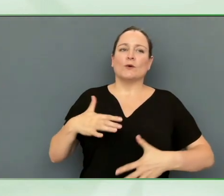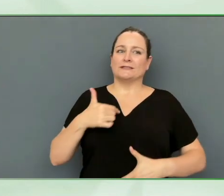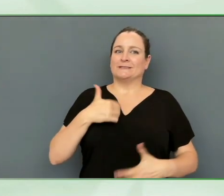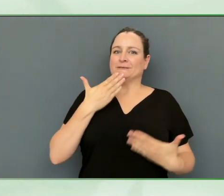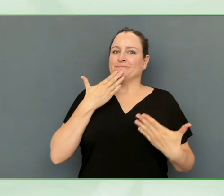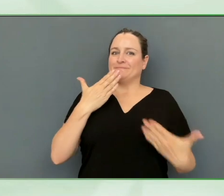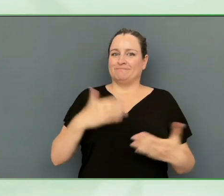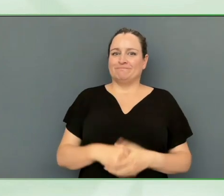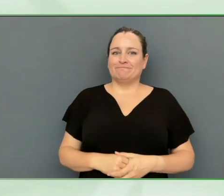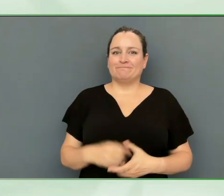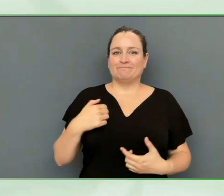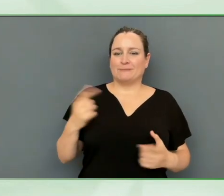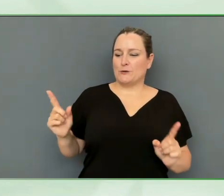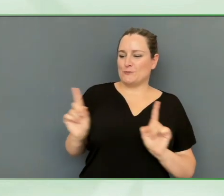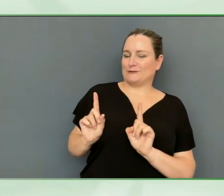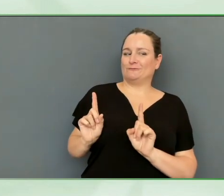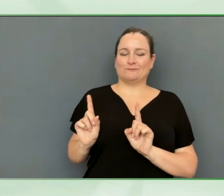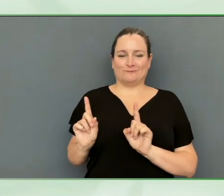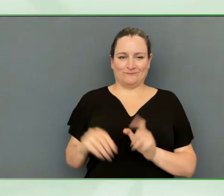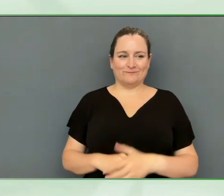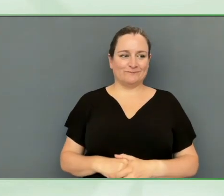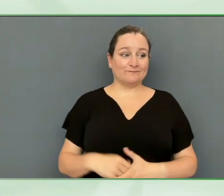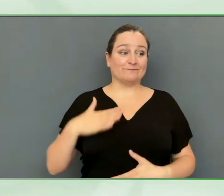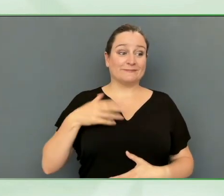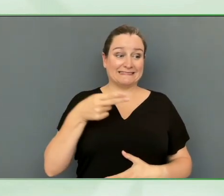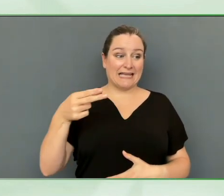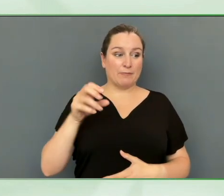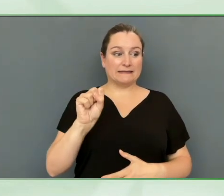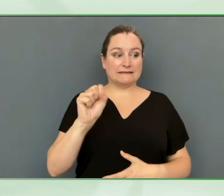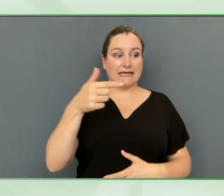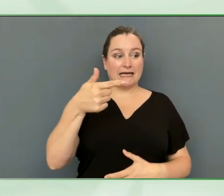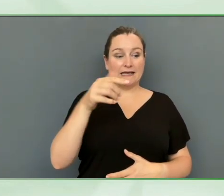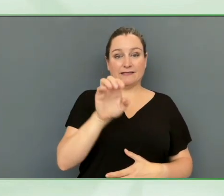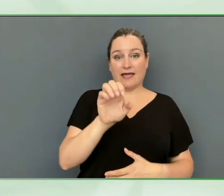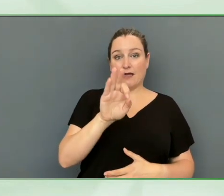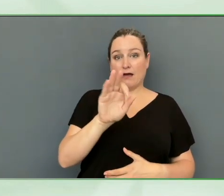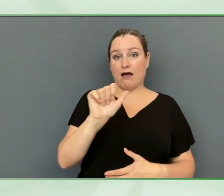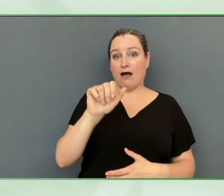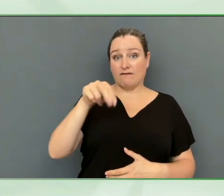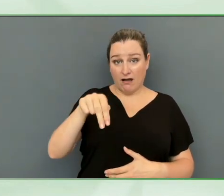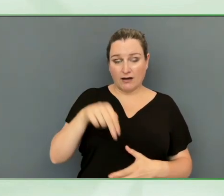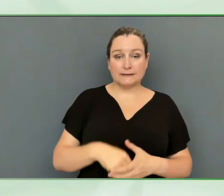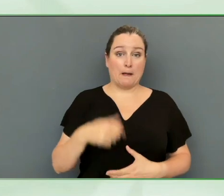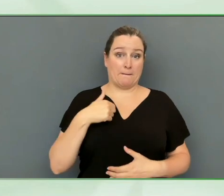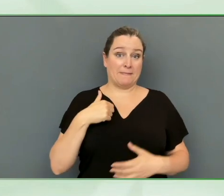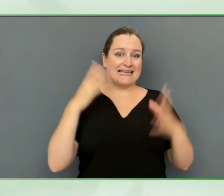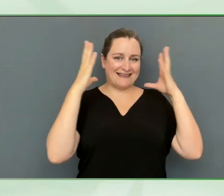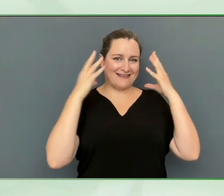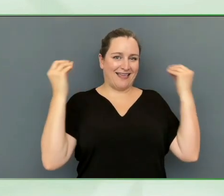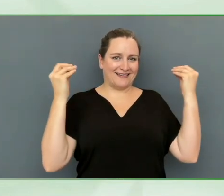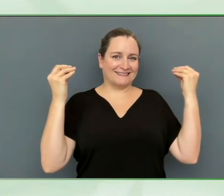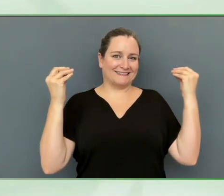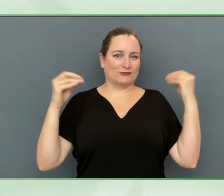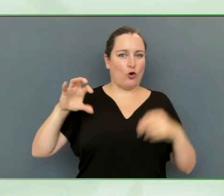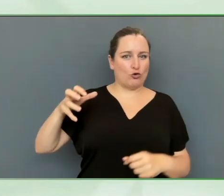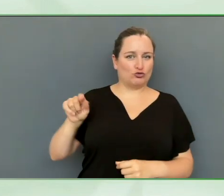today. My name is Stefan VERHAEGH. I'm from the Netherlands. And today I will speak